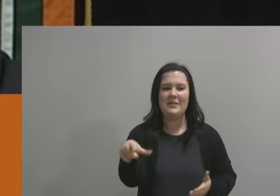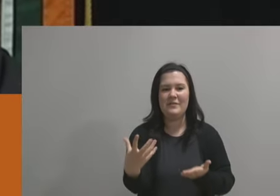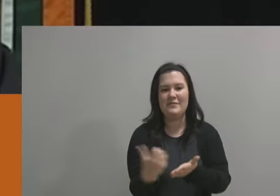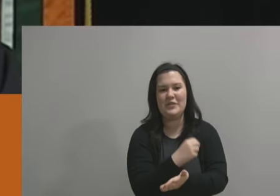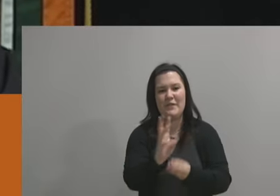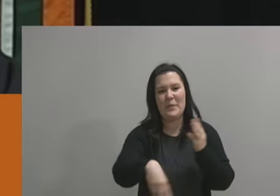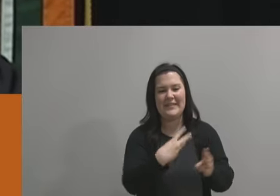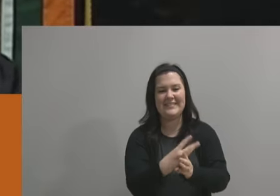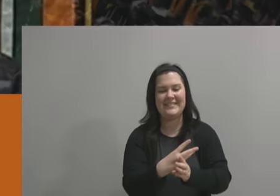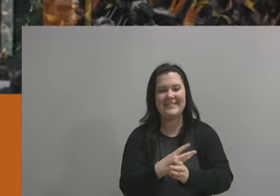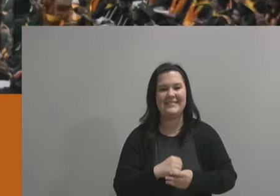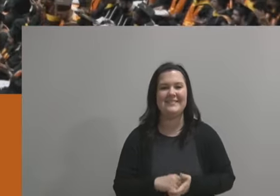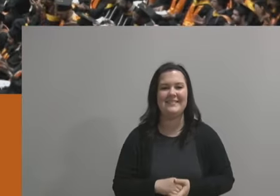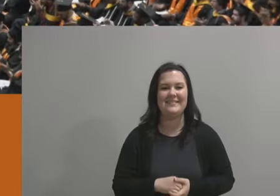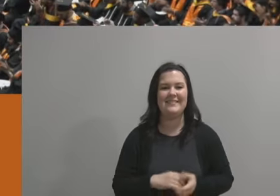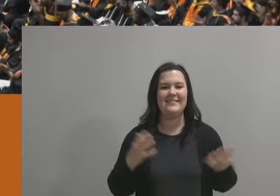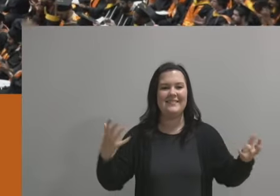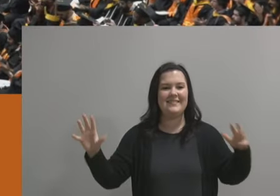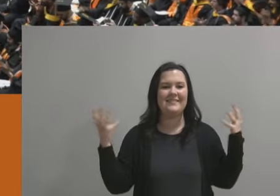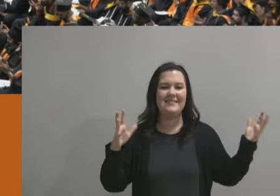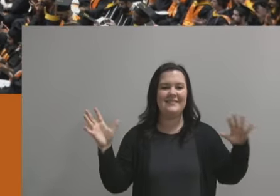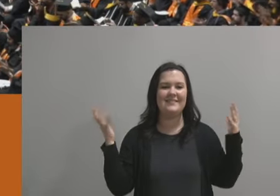world.